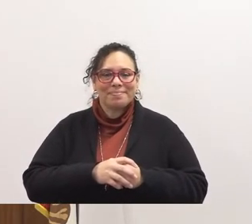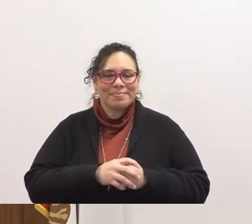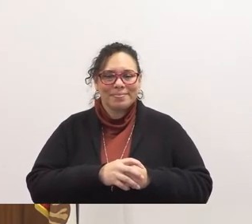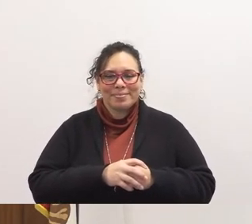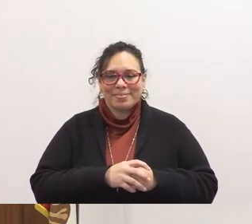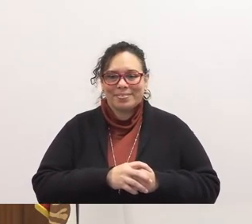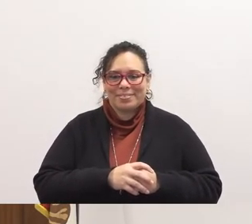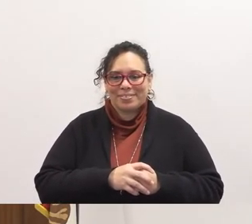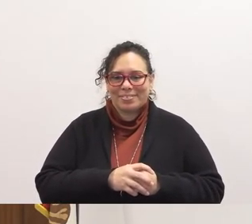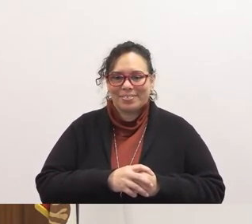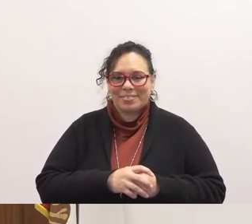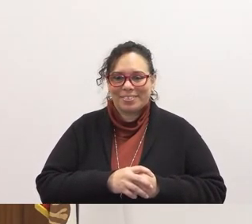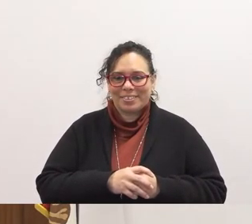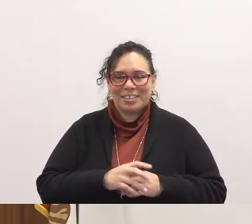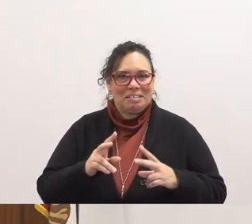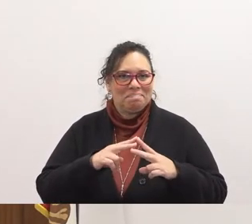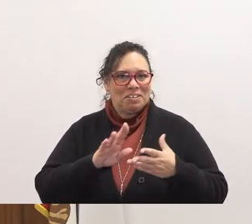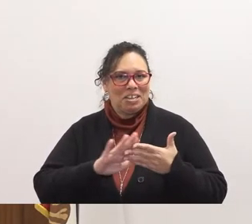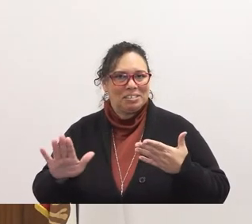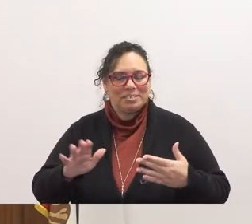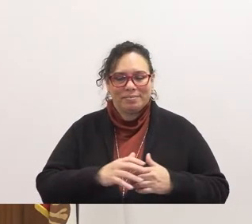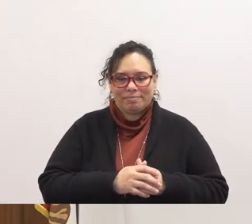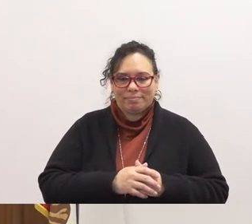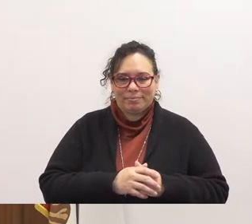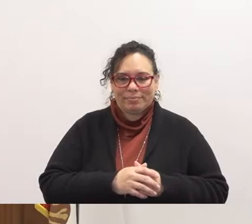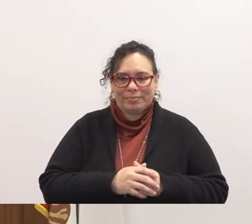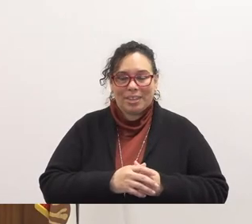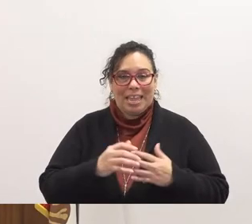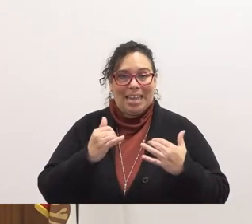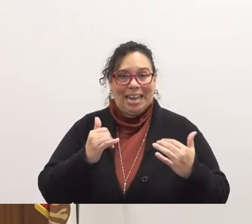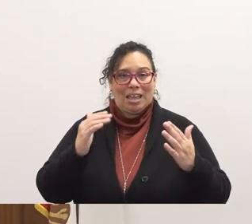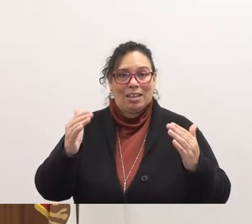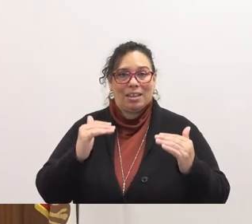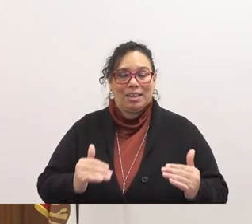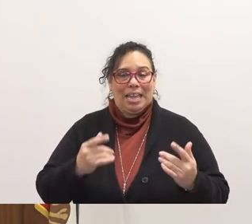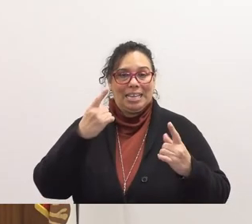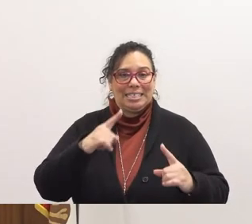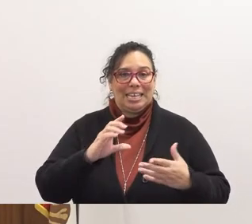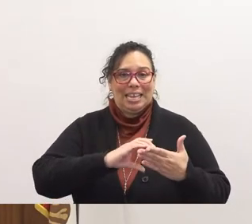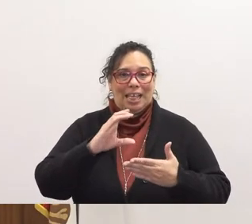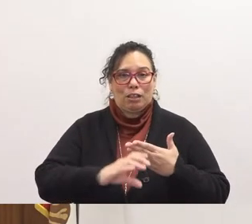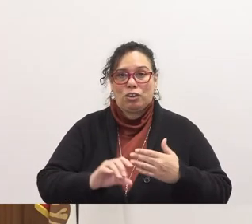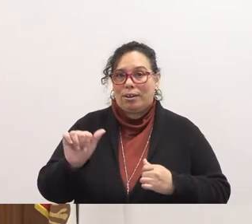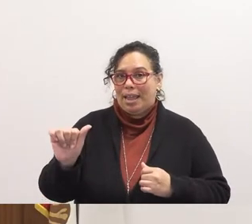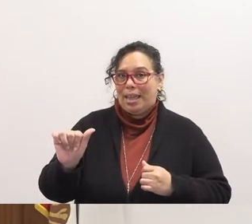That was very nice. Now we move to Consent Calendar A,